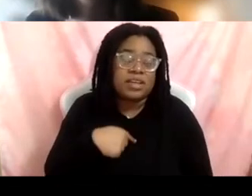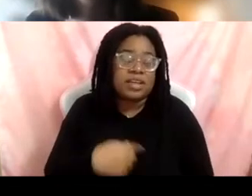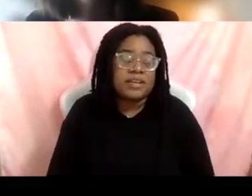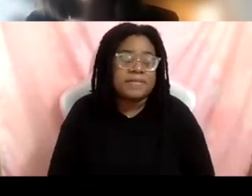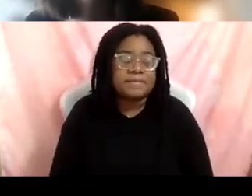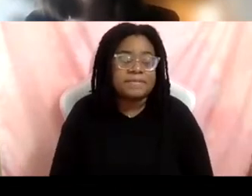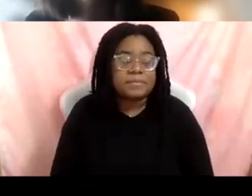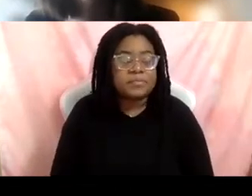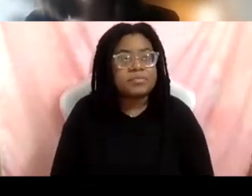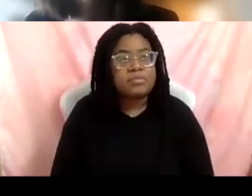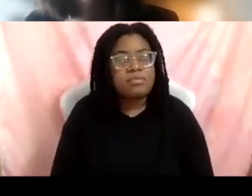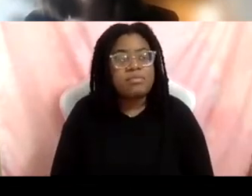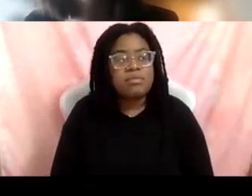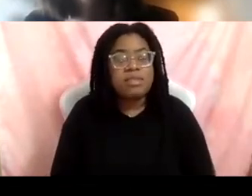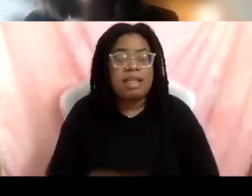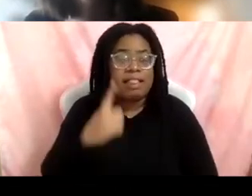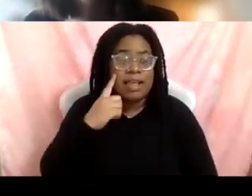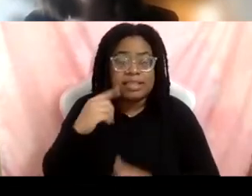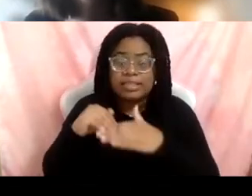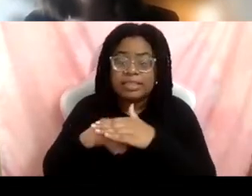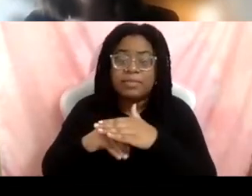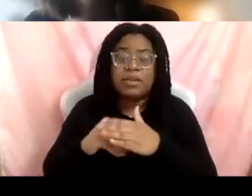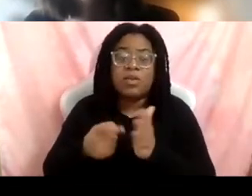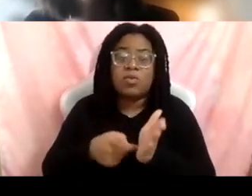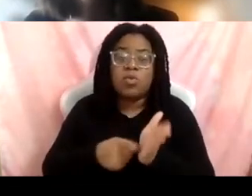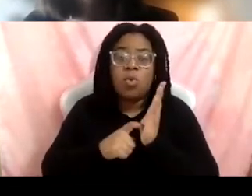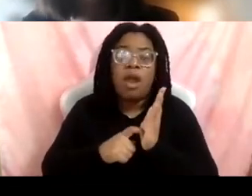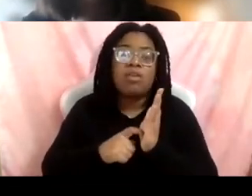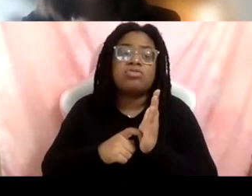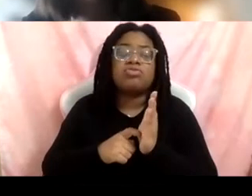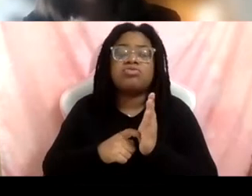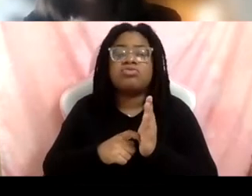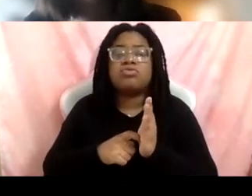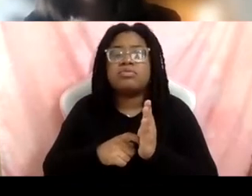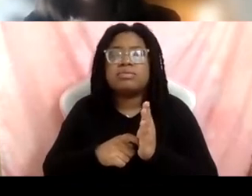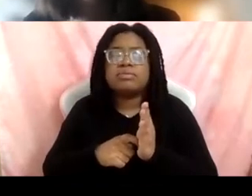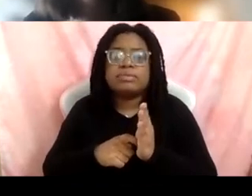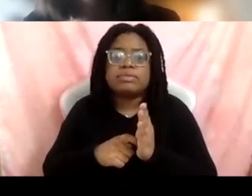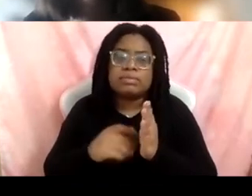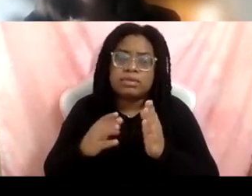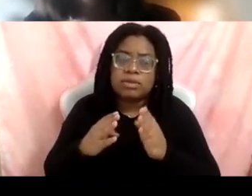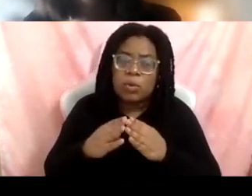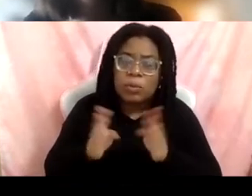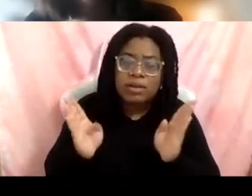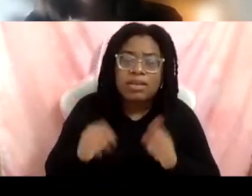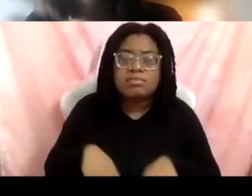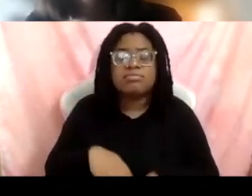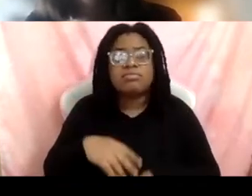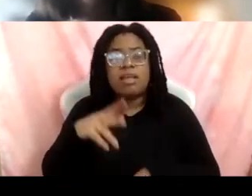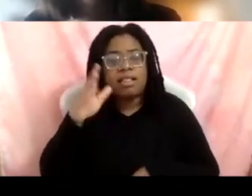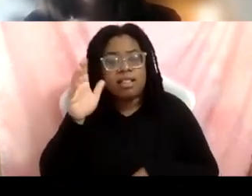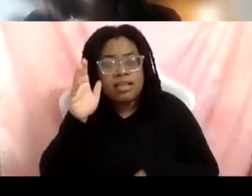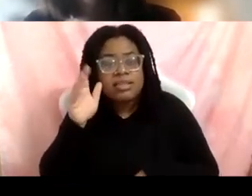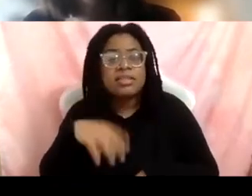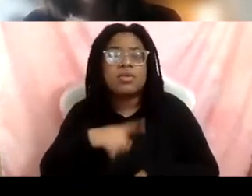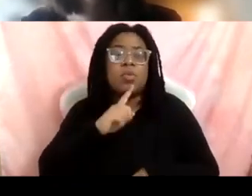And I think accessibility requires a certain amount of openness and listening, but it also requires